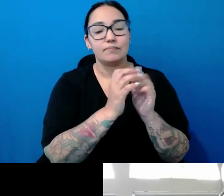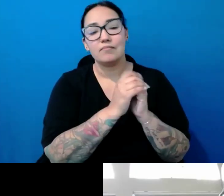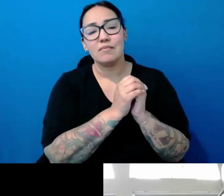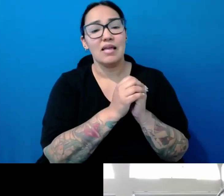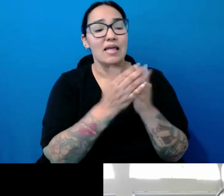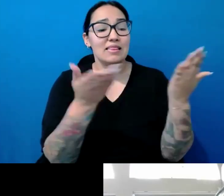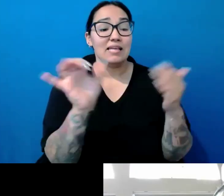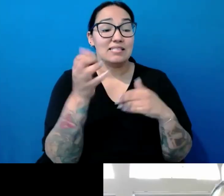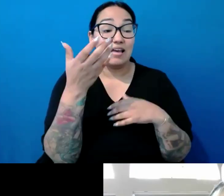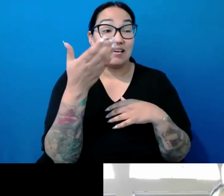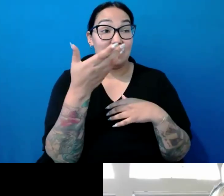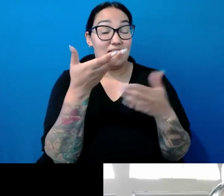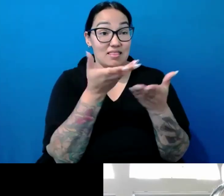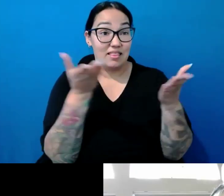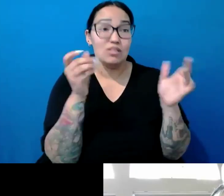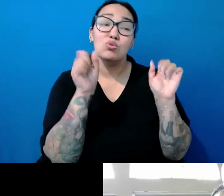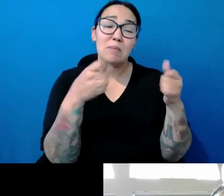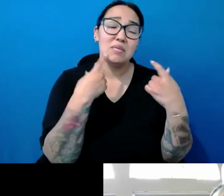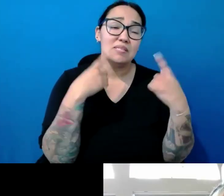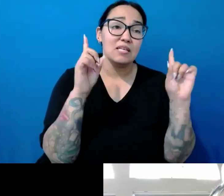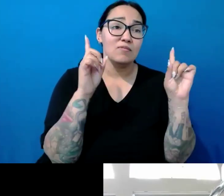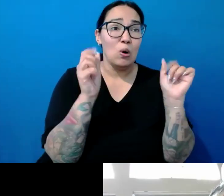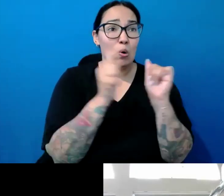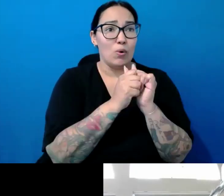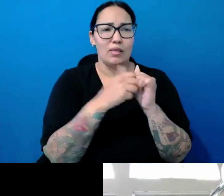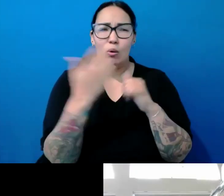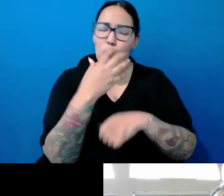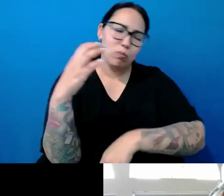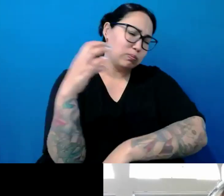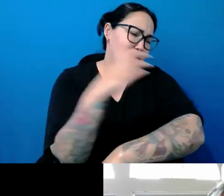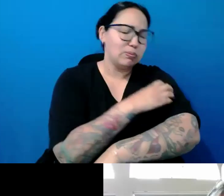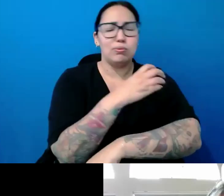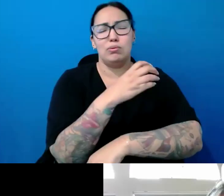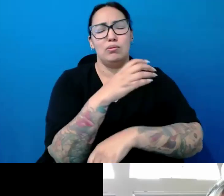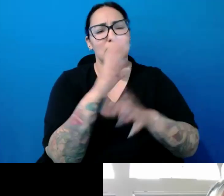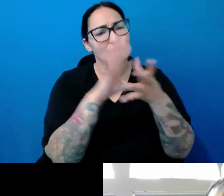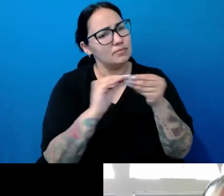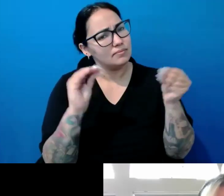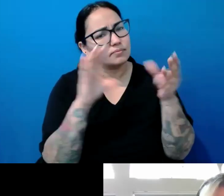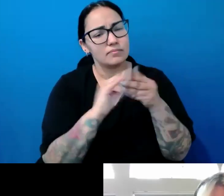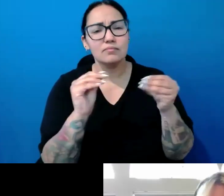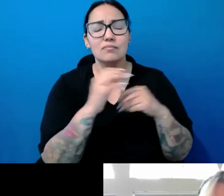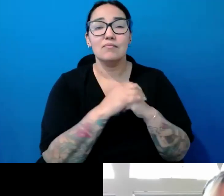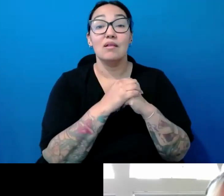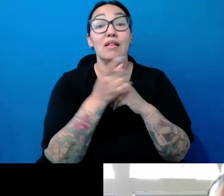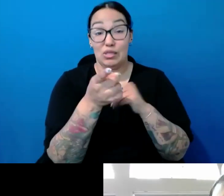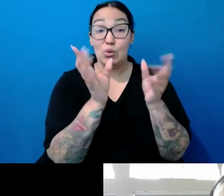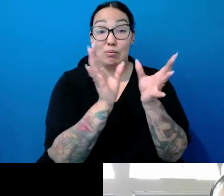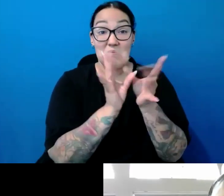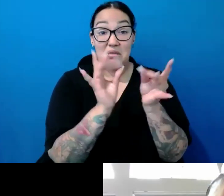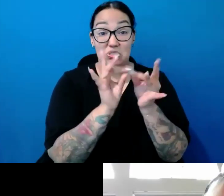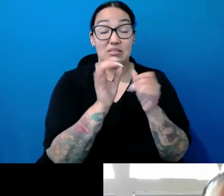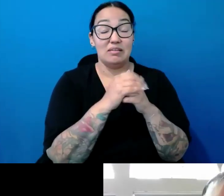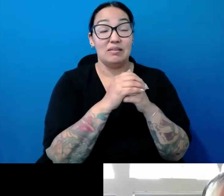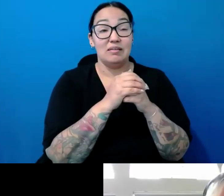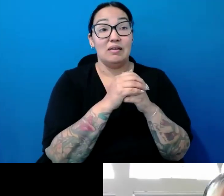like this, you can be pretty successful with powerful stories. And so, like you said, Dr. Chang, this